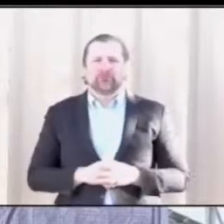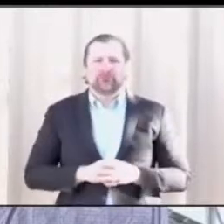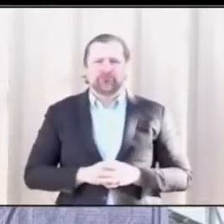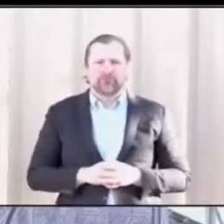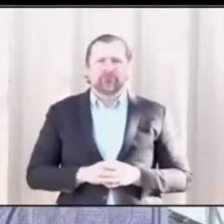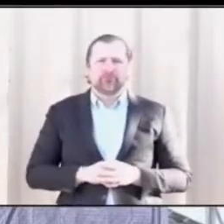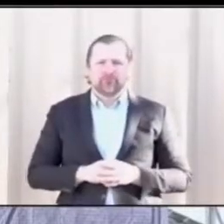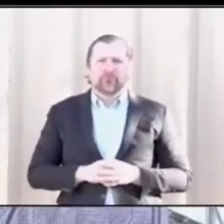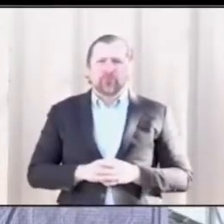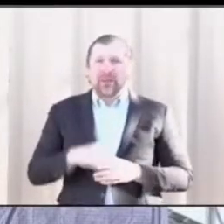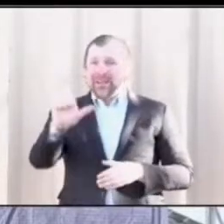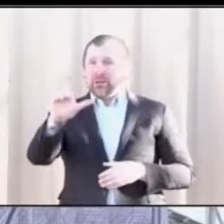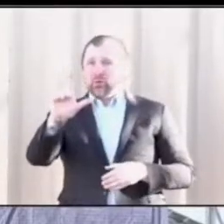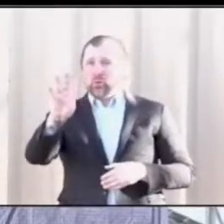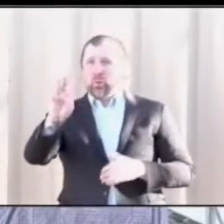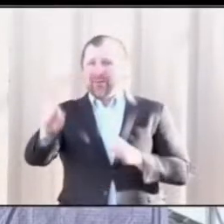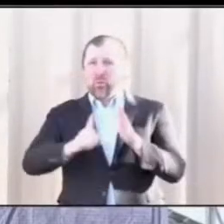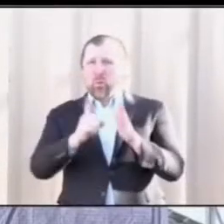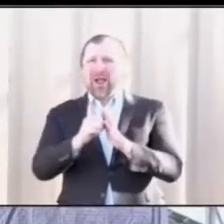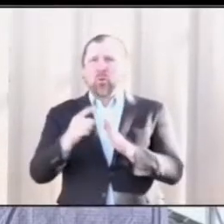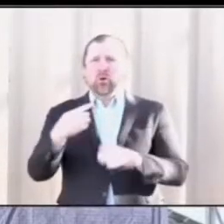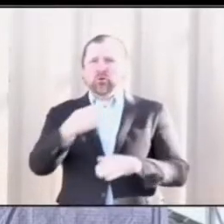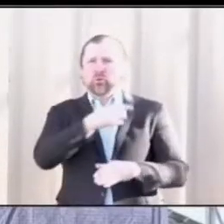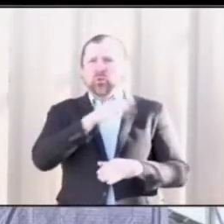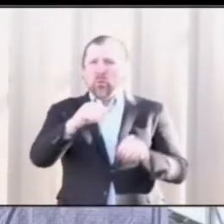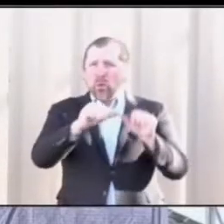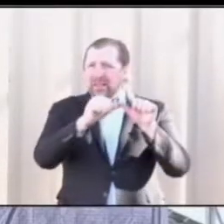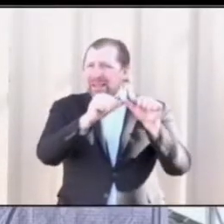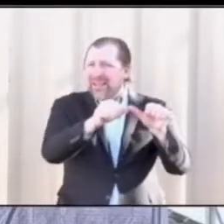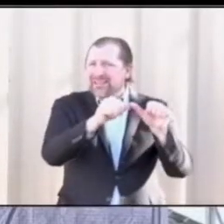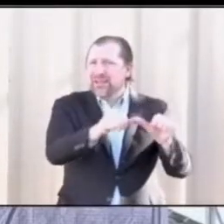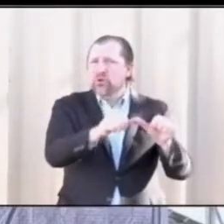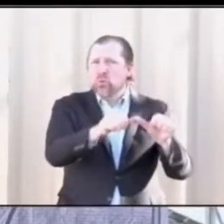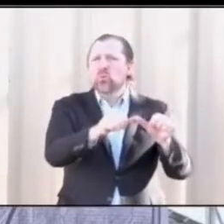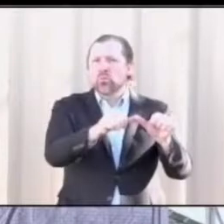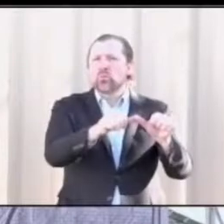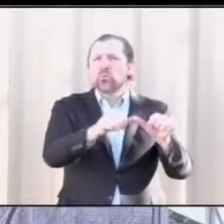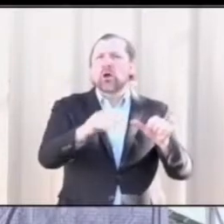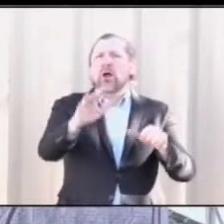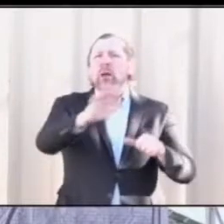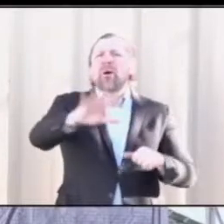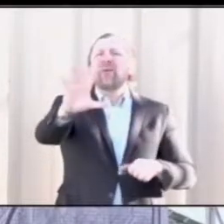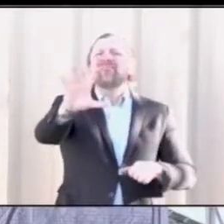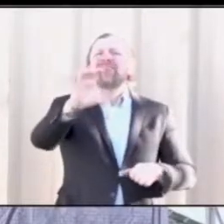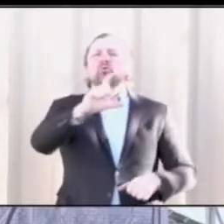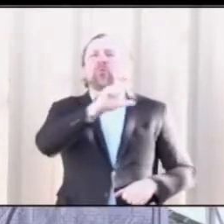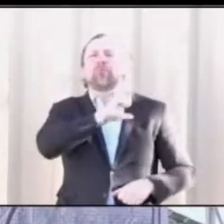period, LAPD will continue to deploy approximately 500 officers to the